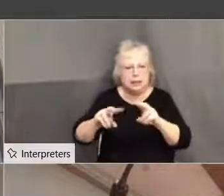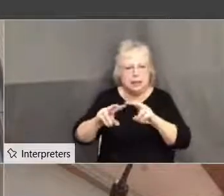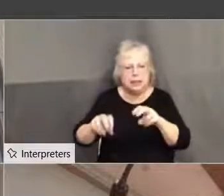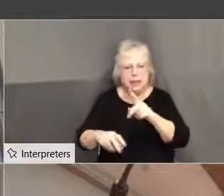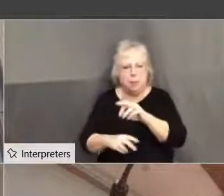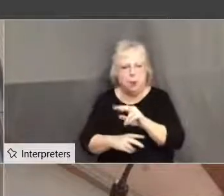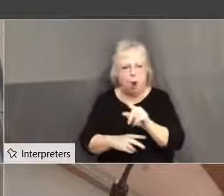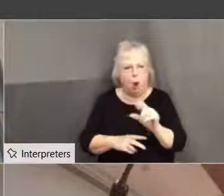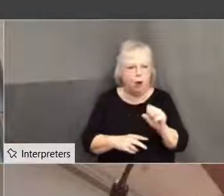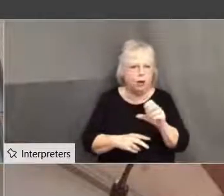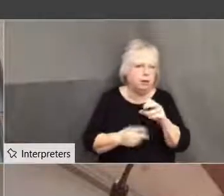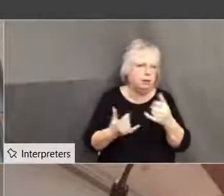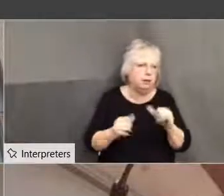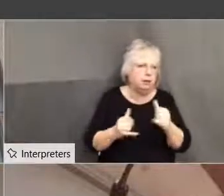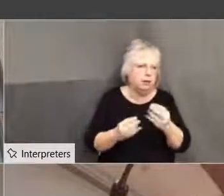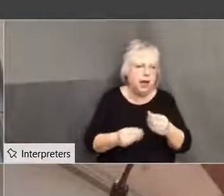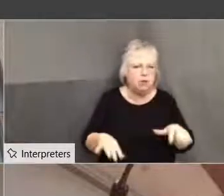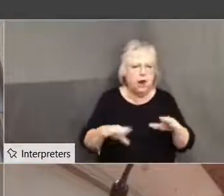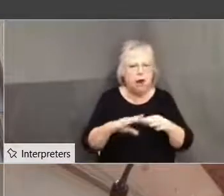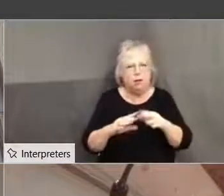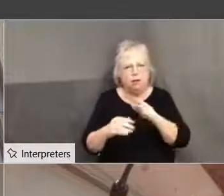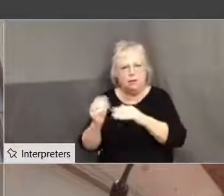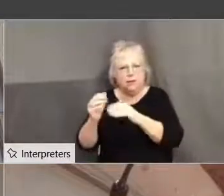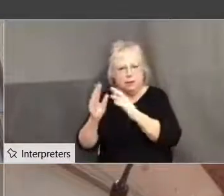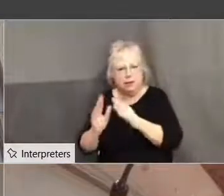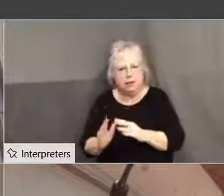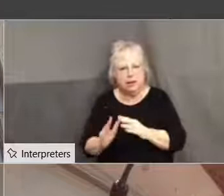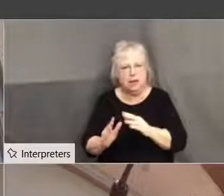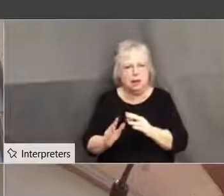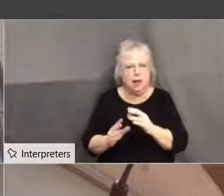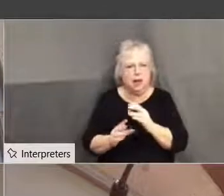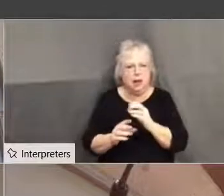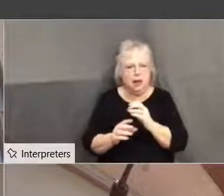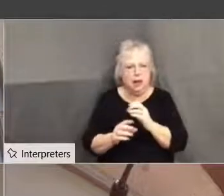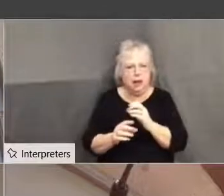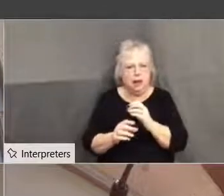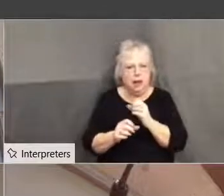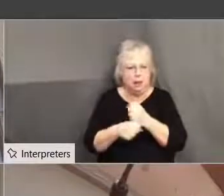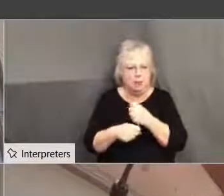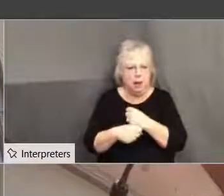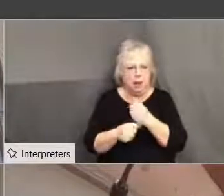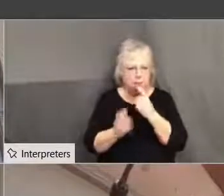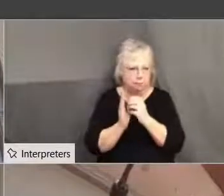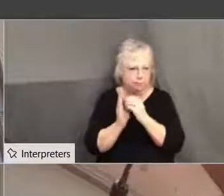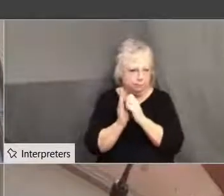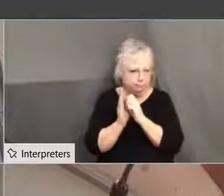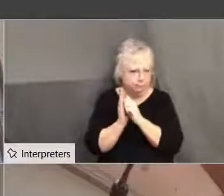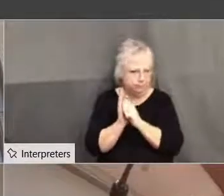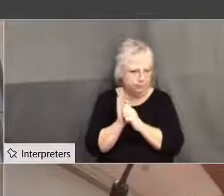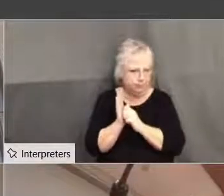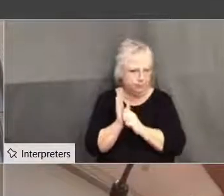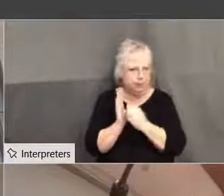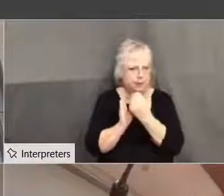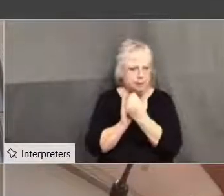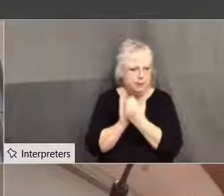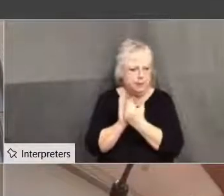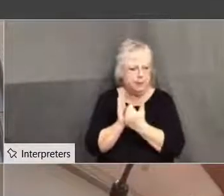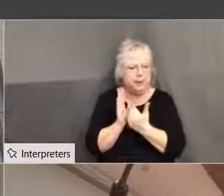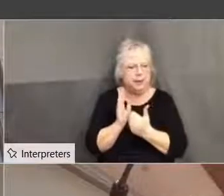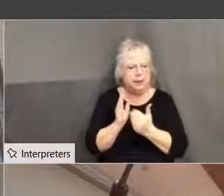and really making levels of tiered safety issues, and we try to really be aggressive on attacking